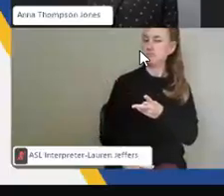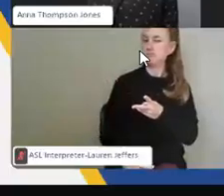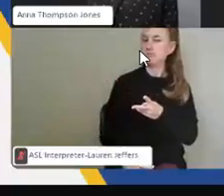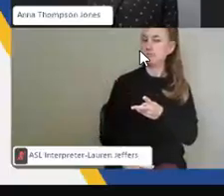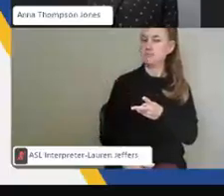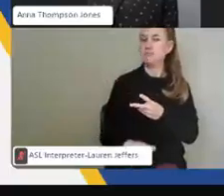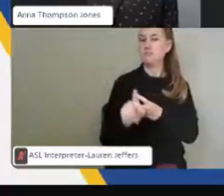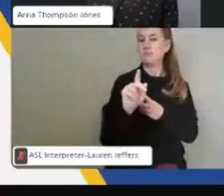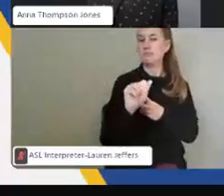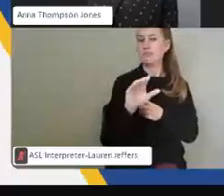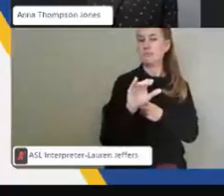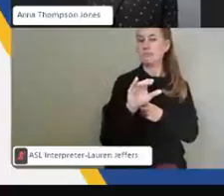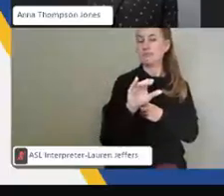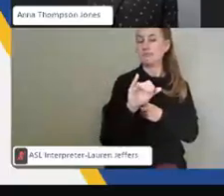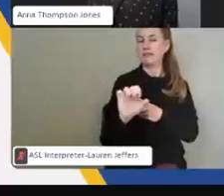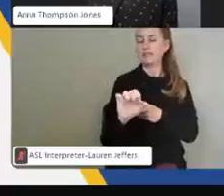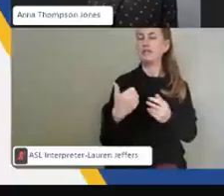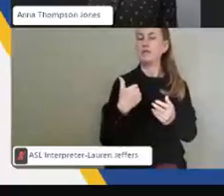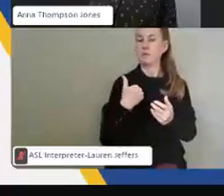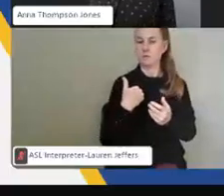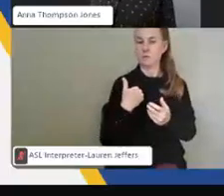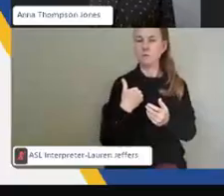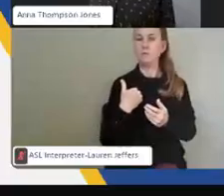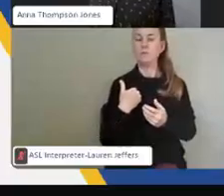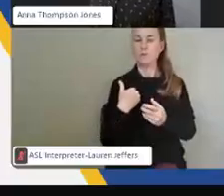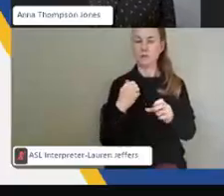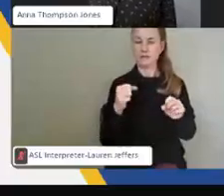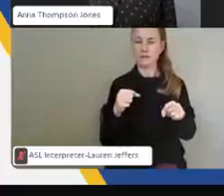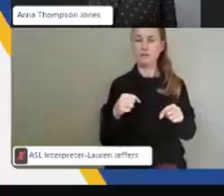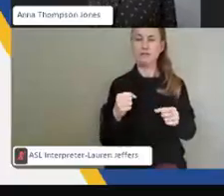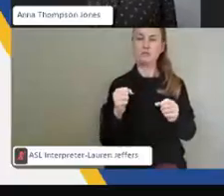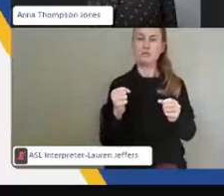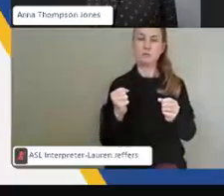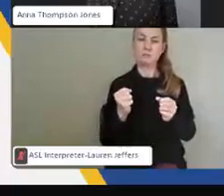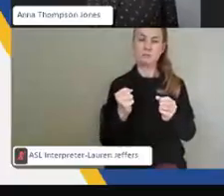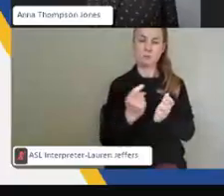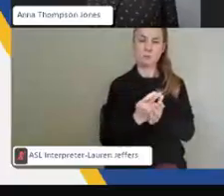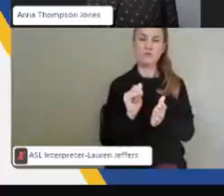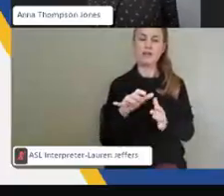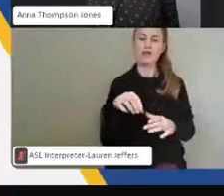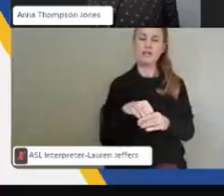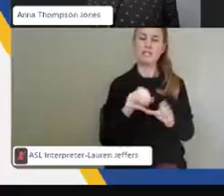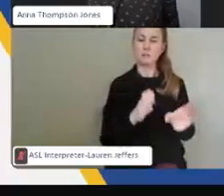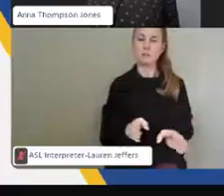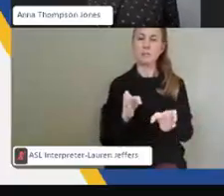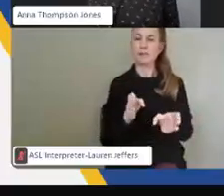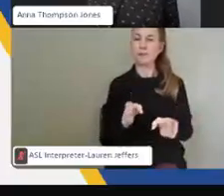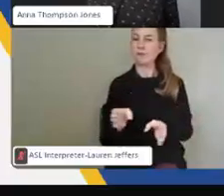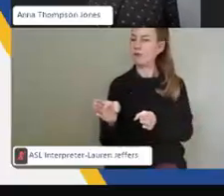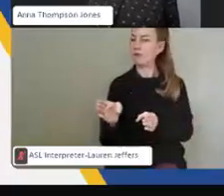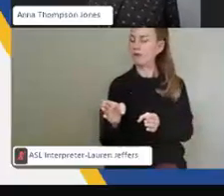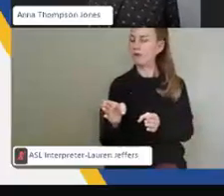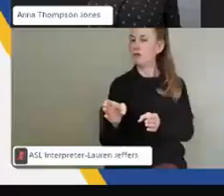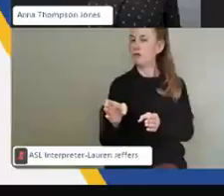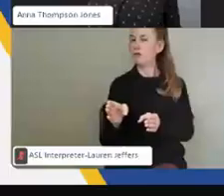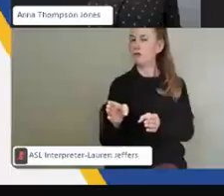This is Casey, so we have a motion on the floor to approve the engagement plan as presented. And we will now do a